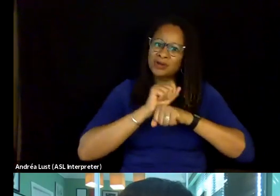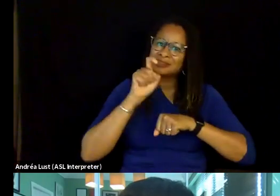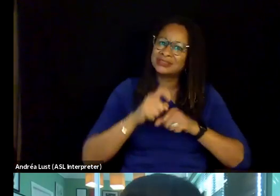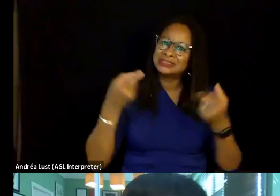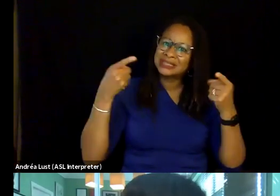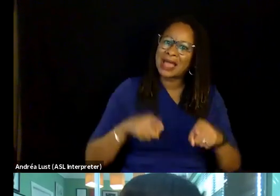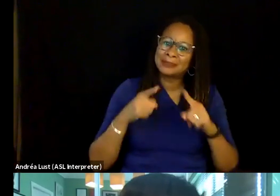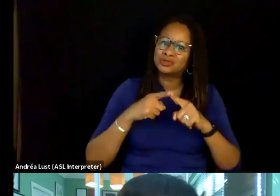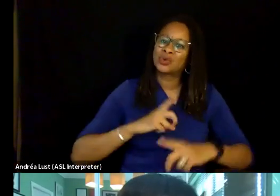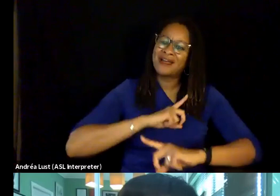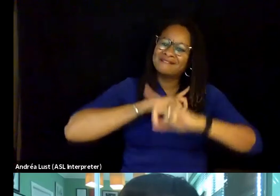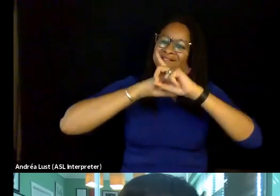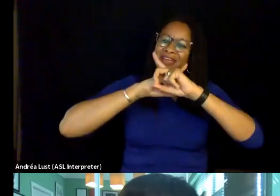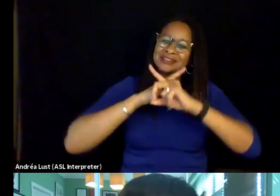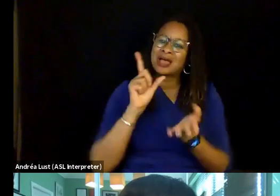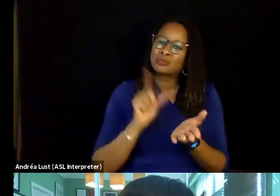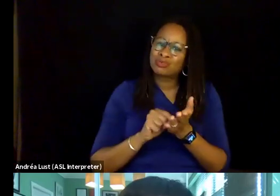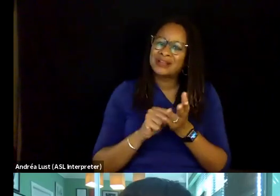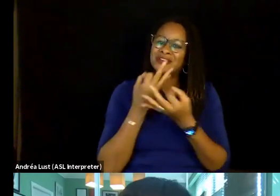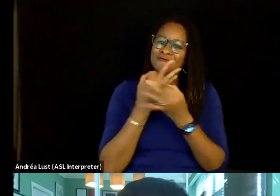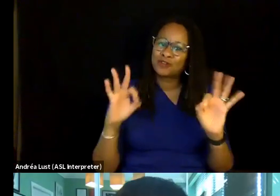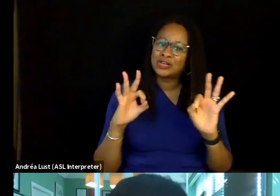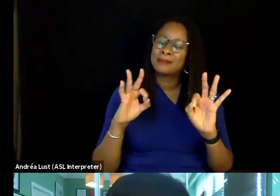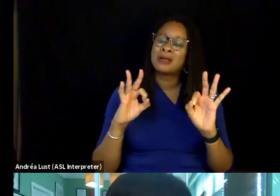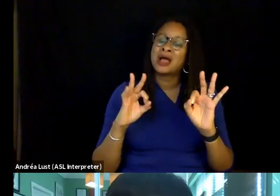to defend press freedom globally. Because